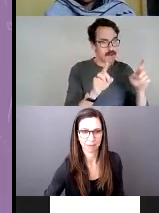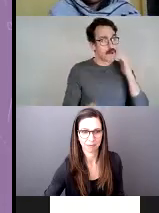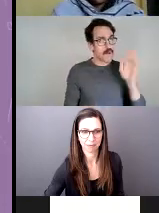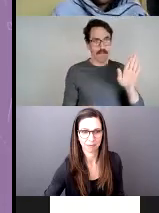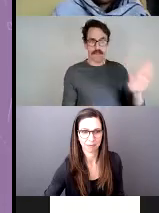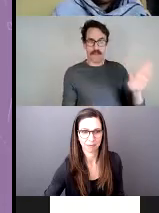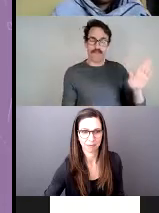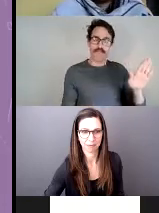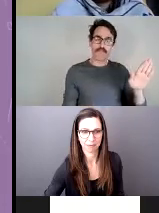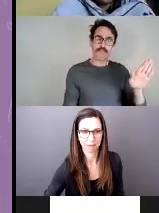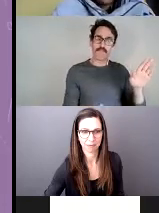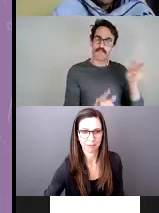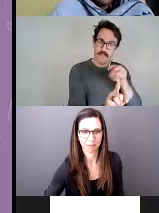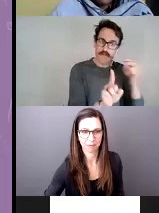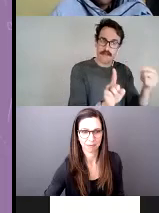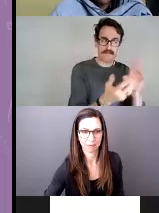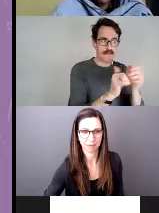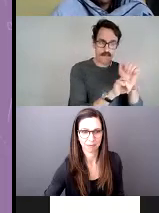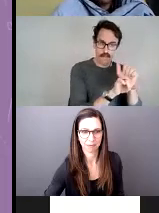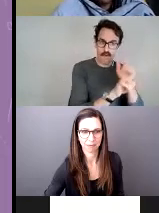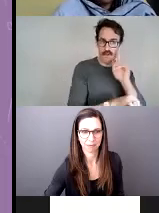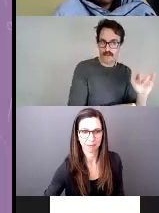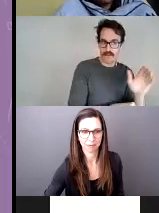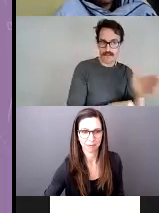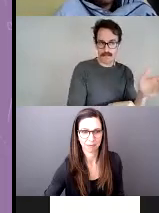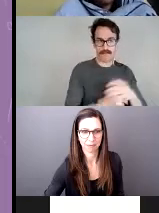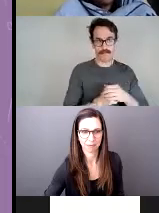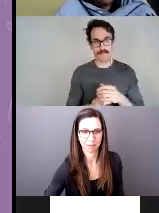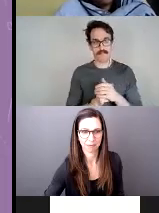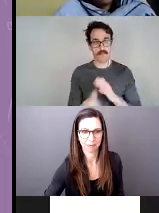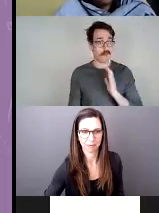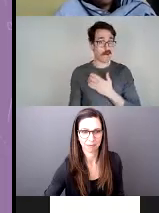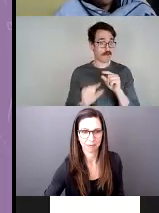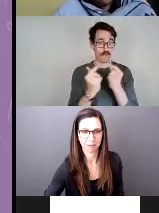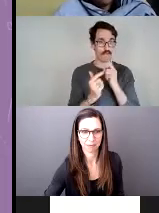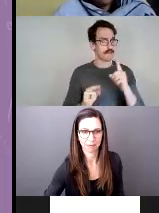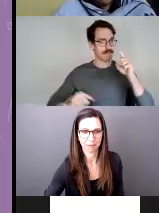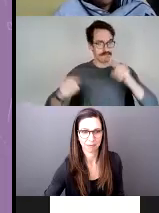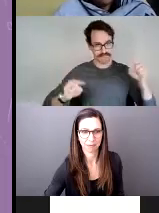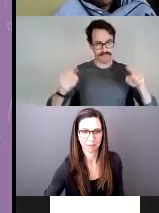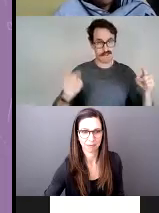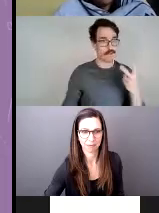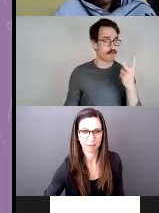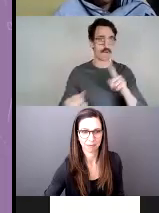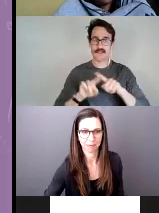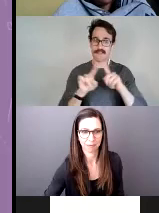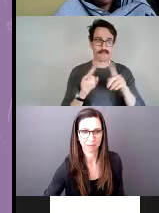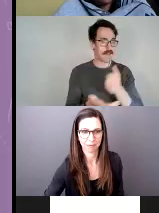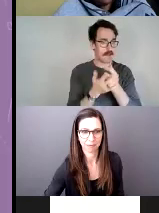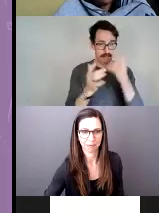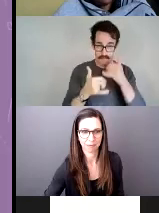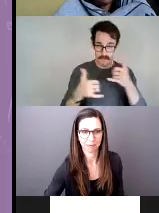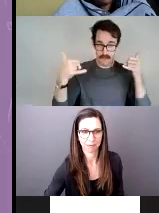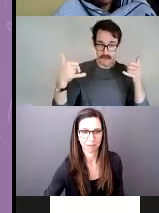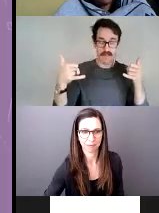the information and referral. So we're a diverse group. We're operating 2 different helplines, and we also